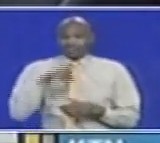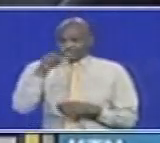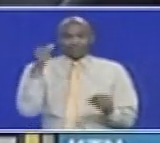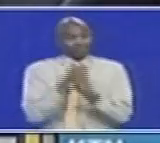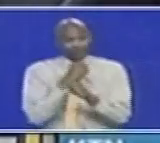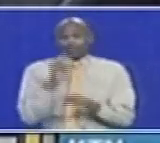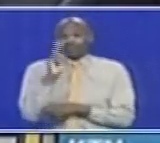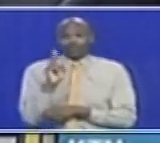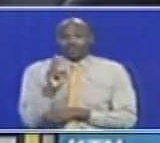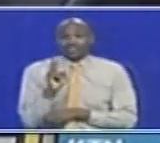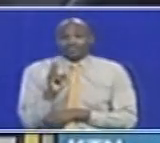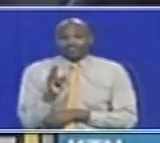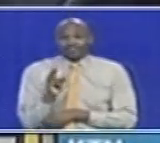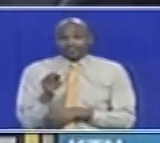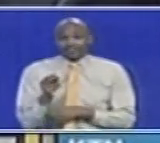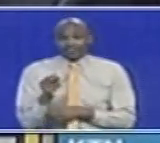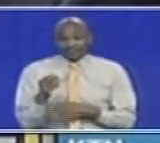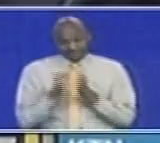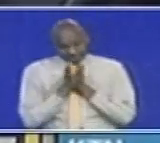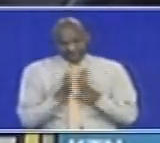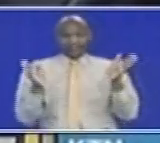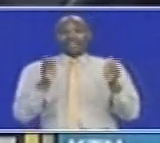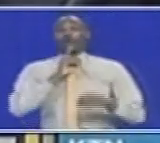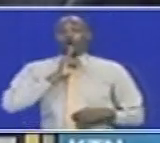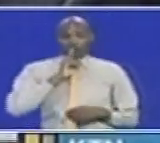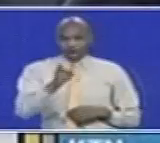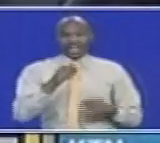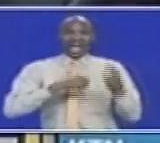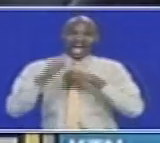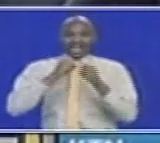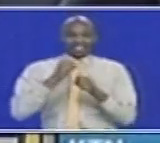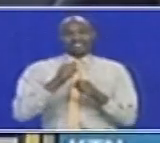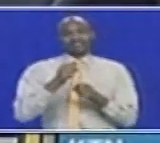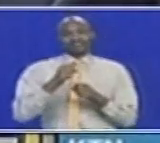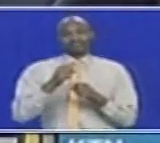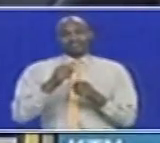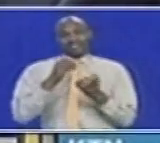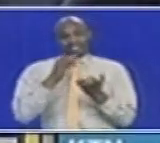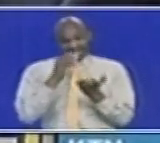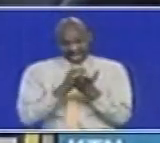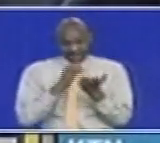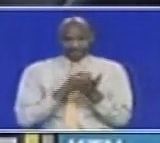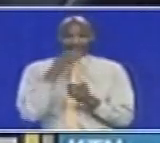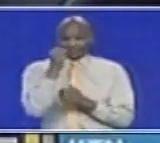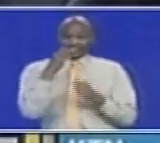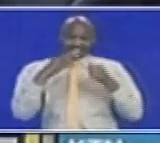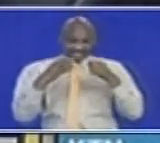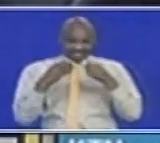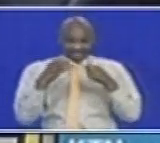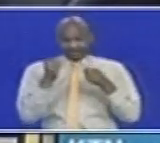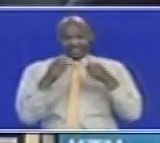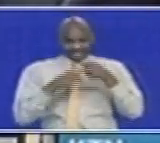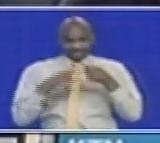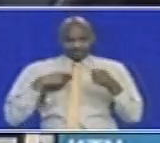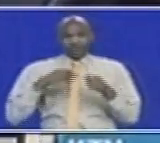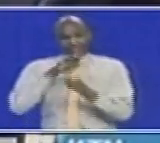use the Public Order Act, CAP 56, to undermine clear